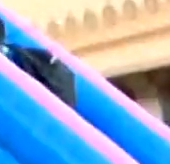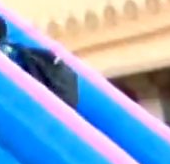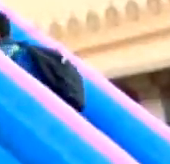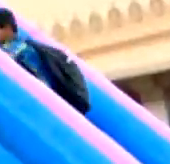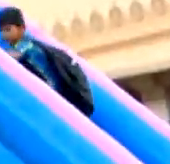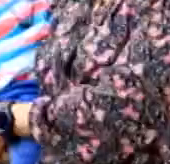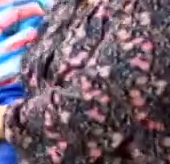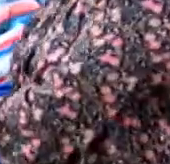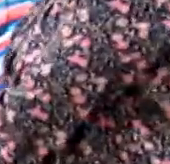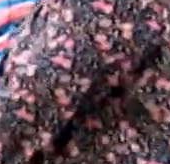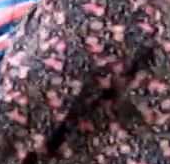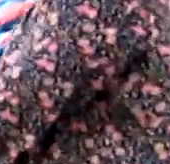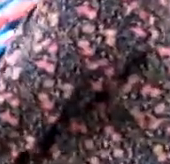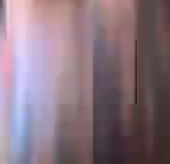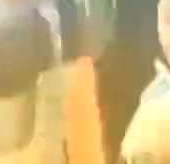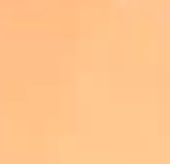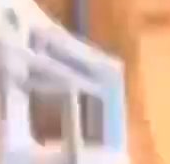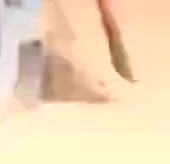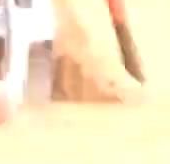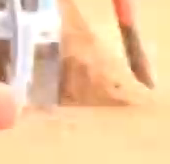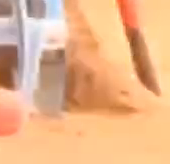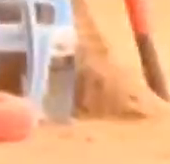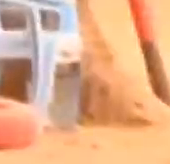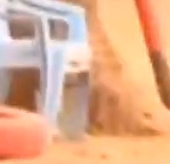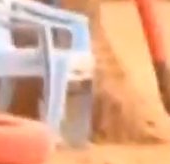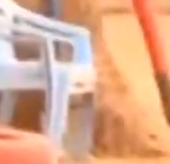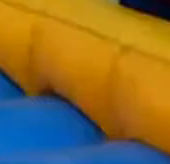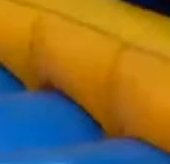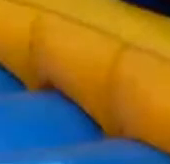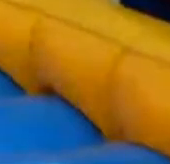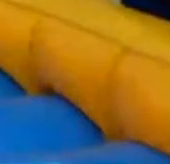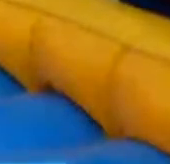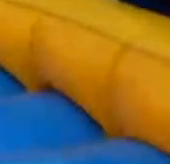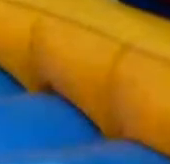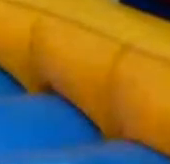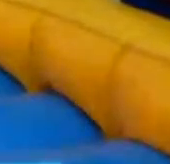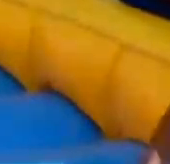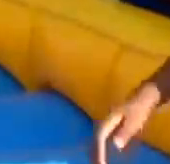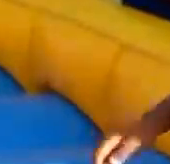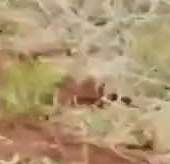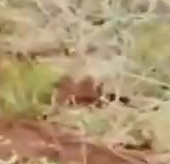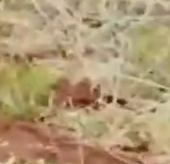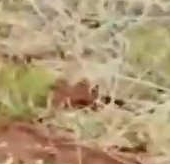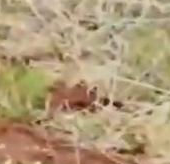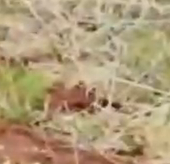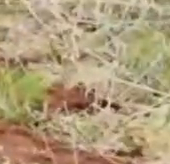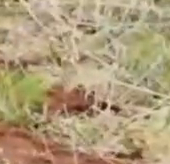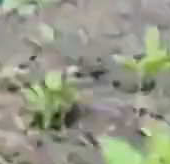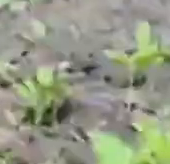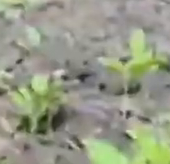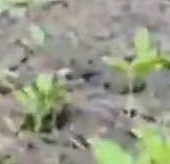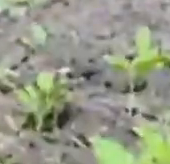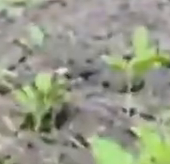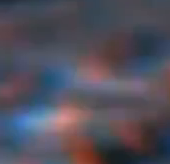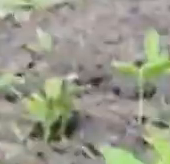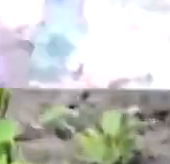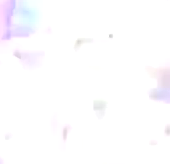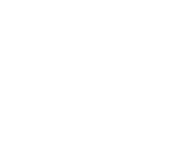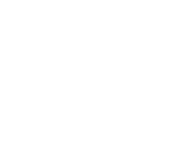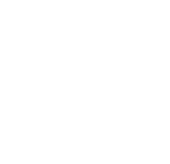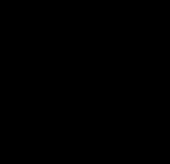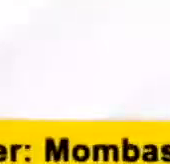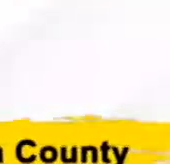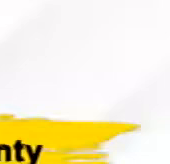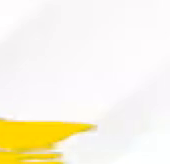will have a fun-filled family day, including horse riding, bouncing castles for the kids, and a special tree planting